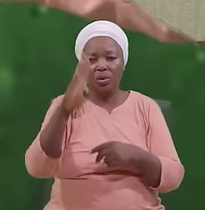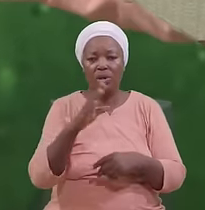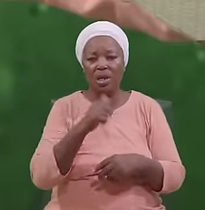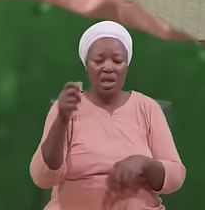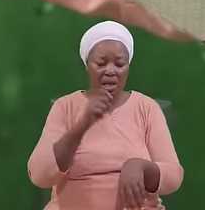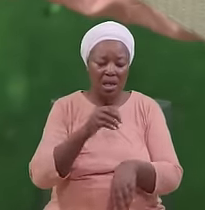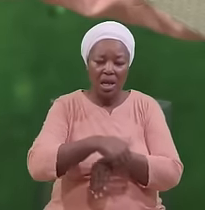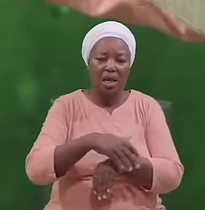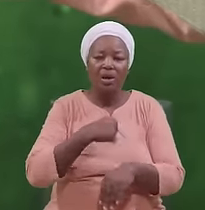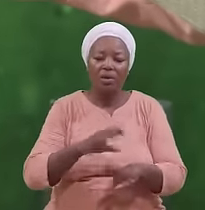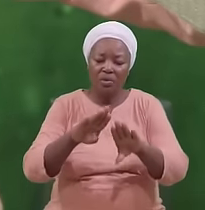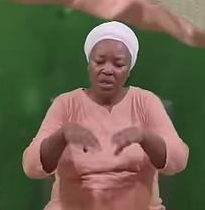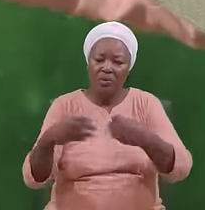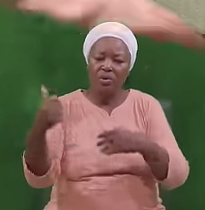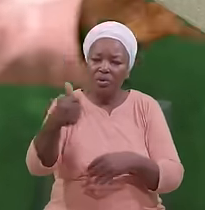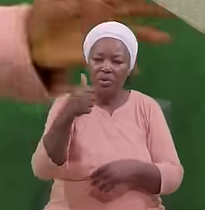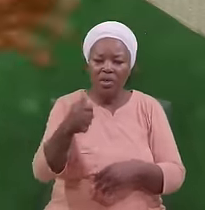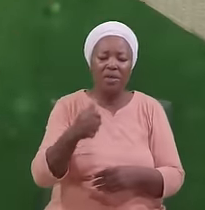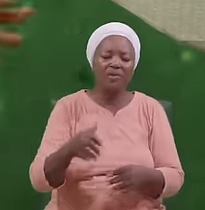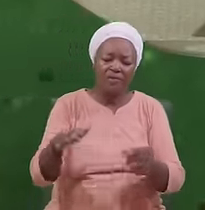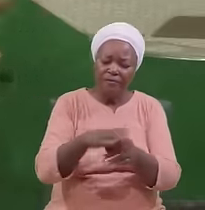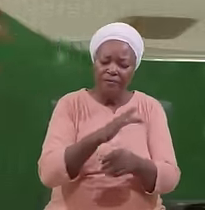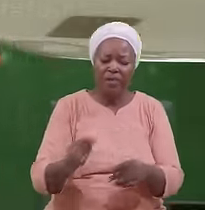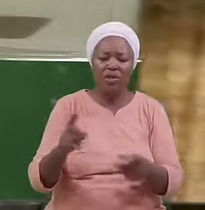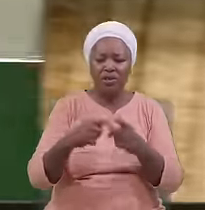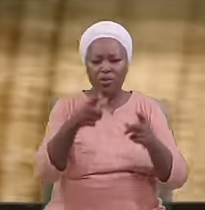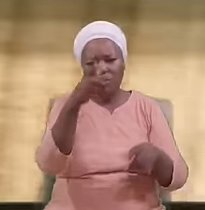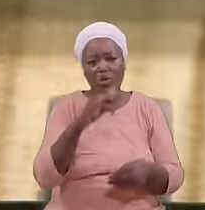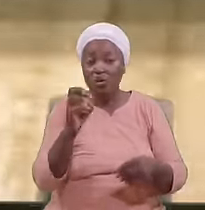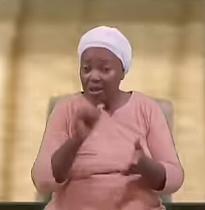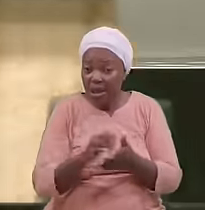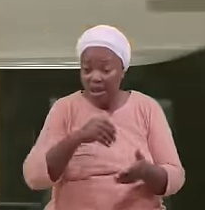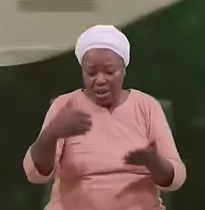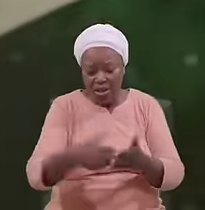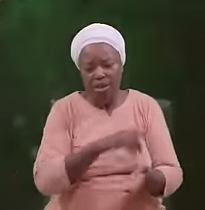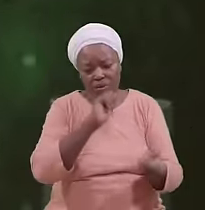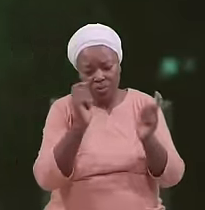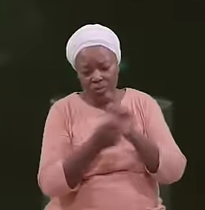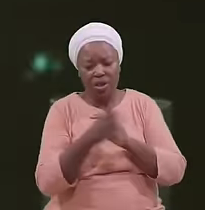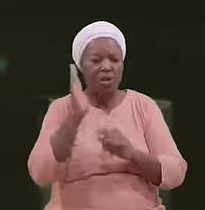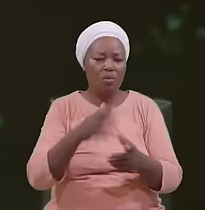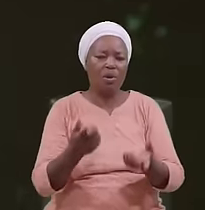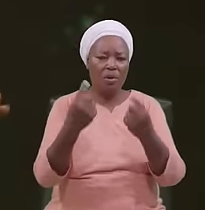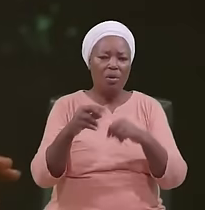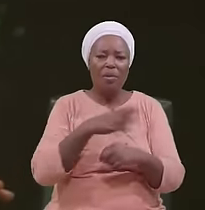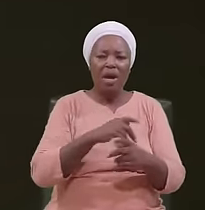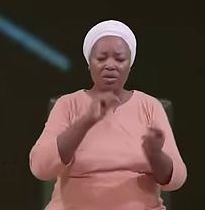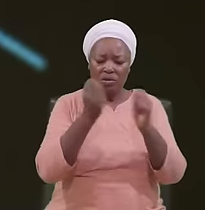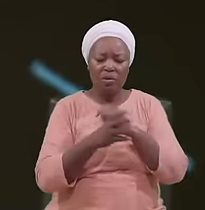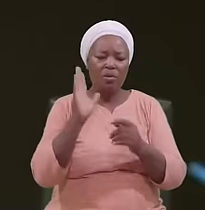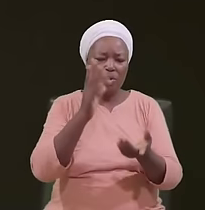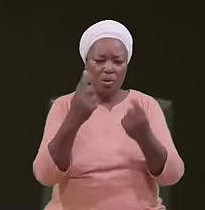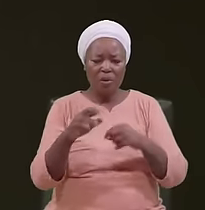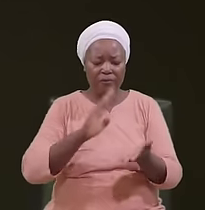fully, unreservedly unto God, so that a new change will come, transformation will come, forgiveness